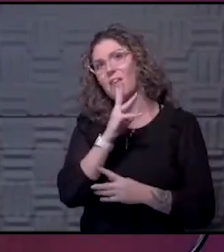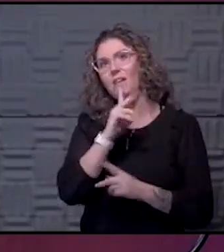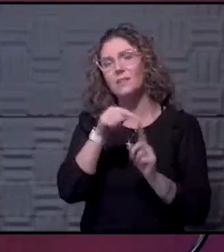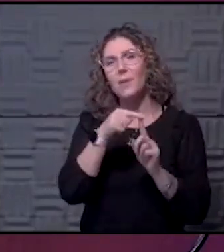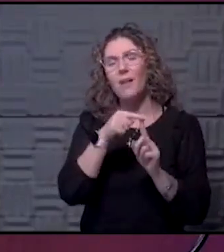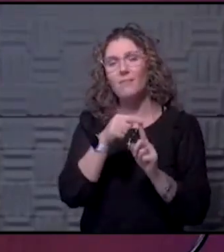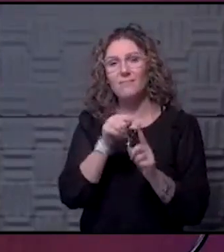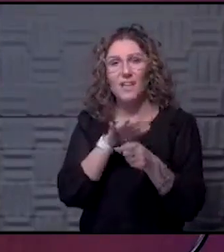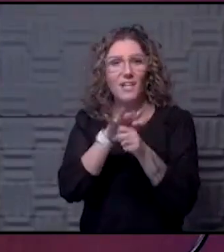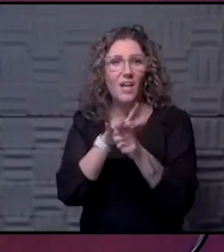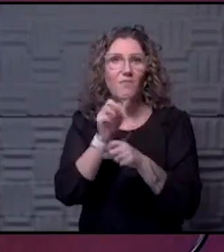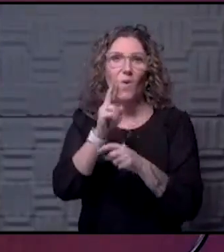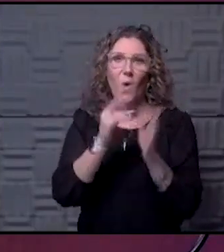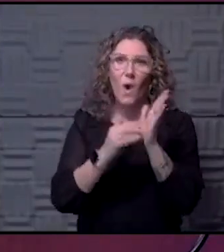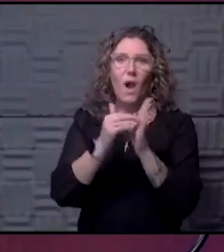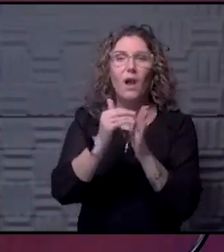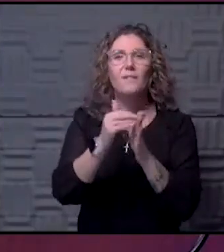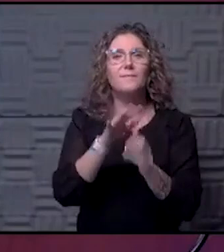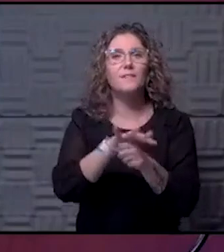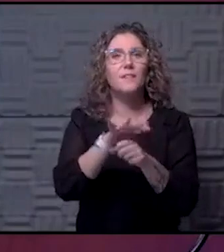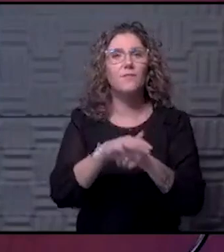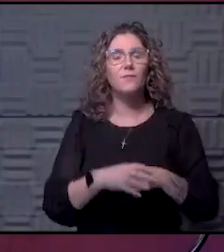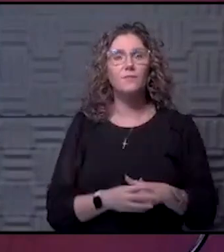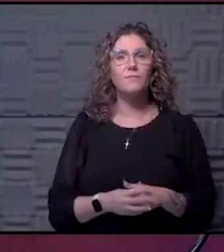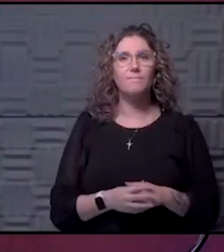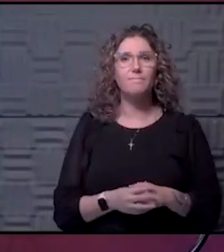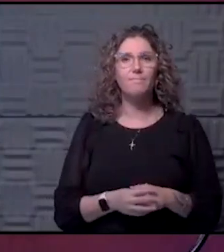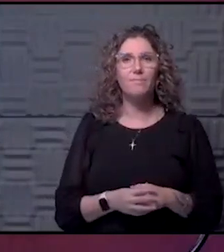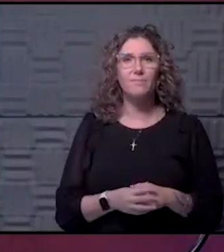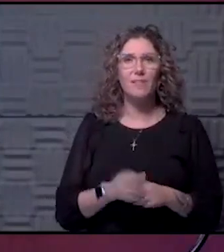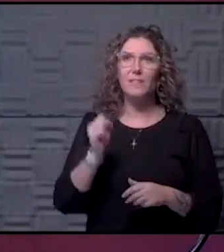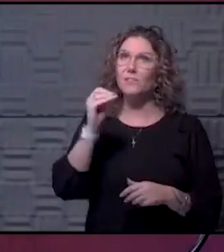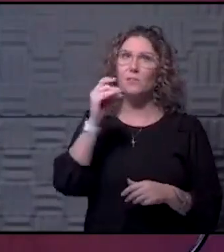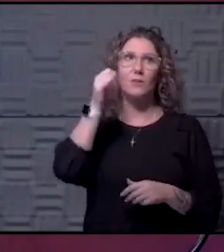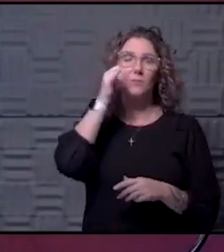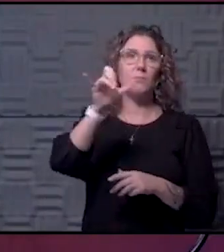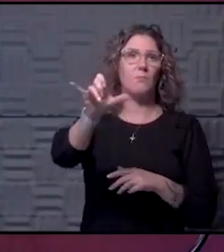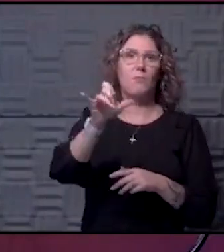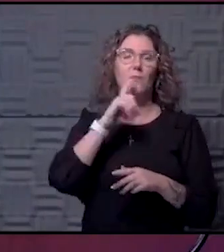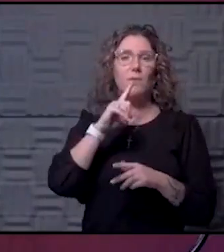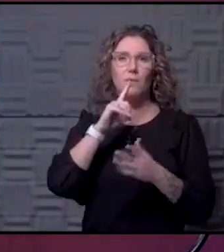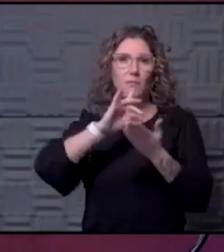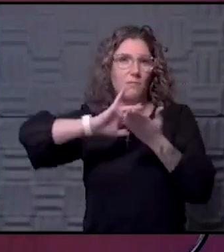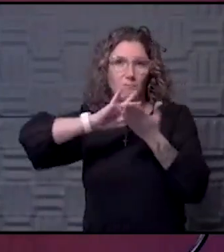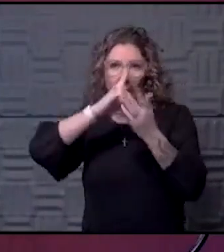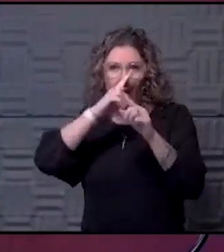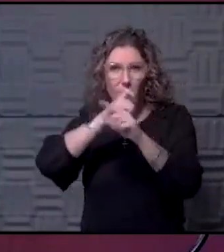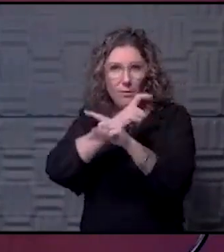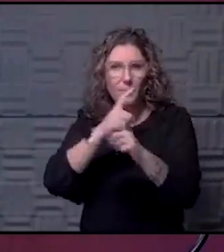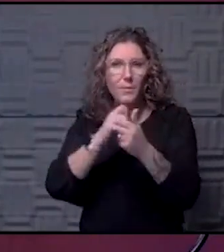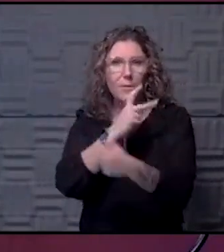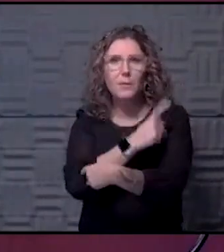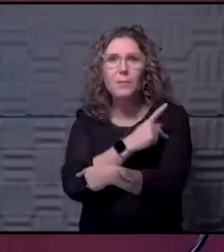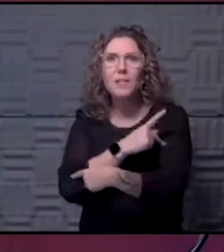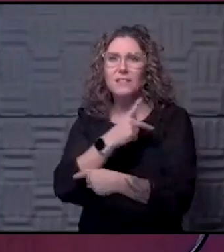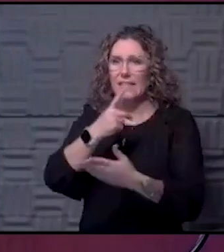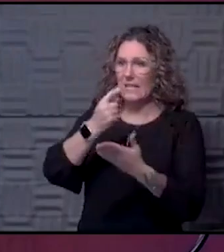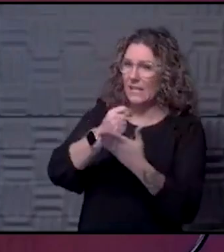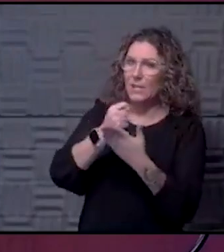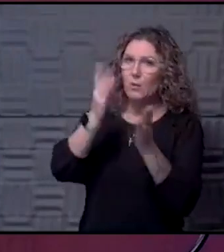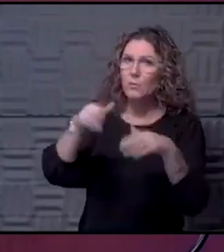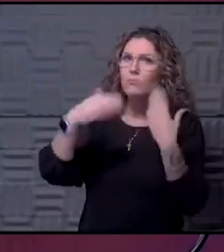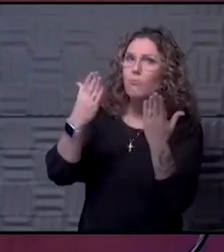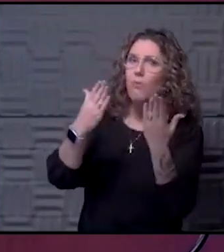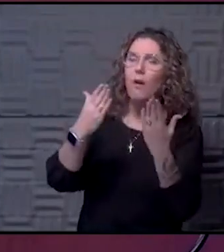enough or often enough, it's so far beyond the medical complexity of these patients, the therapies that we're providing